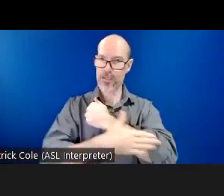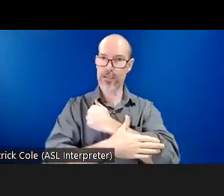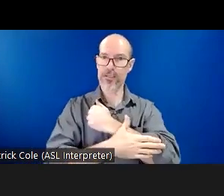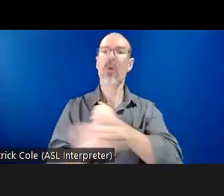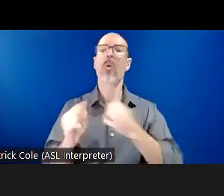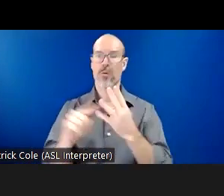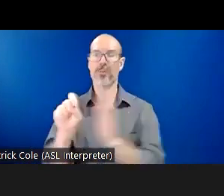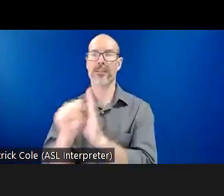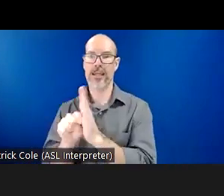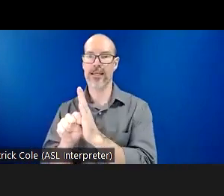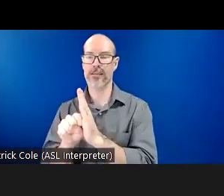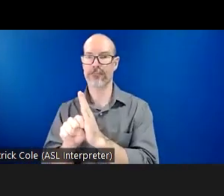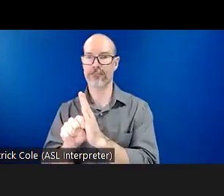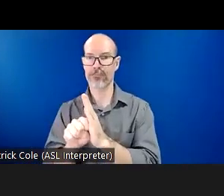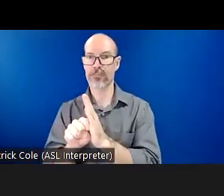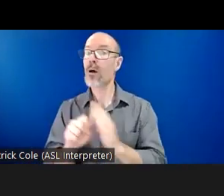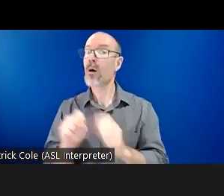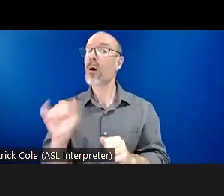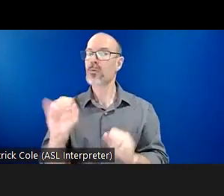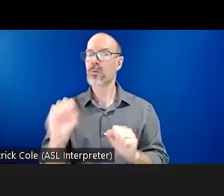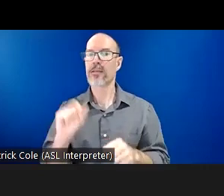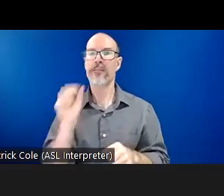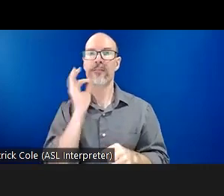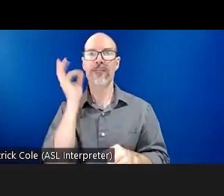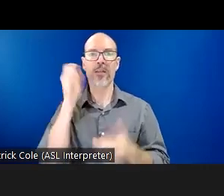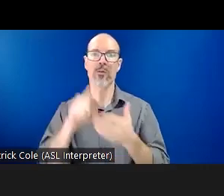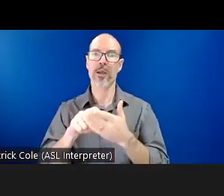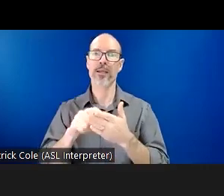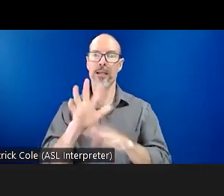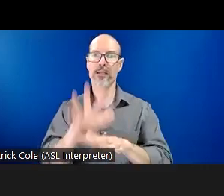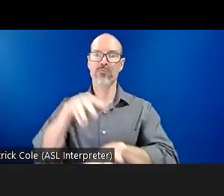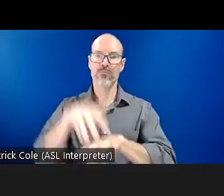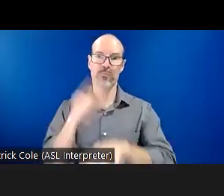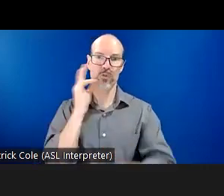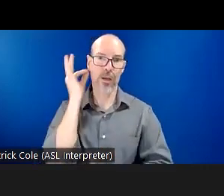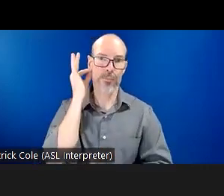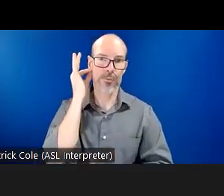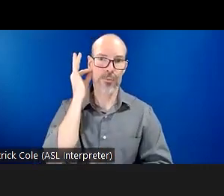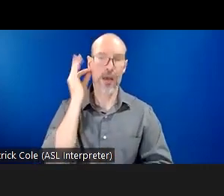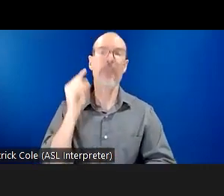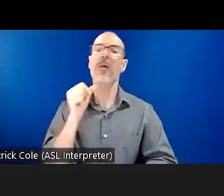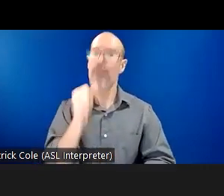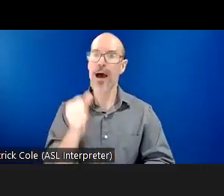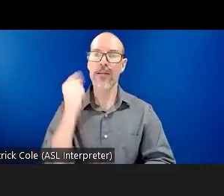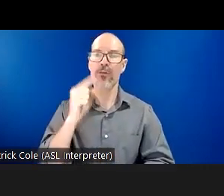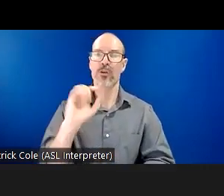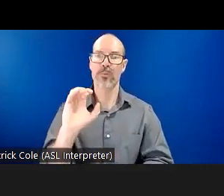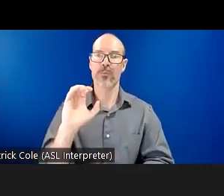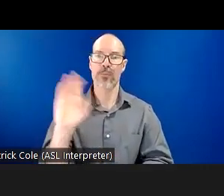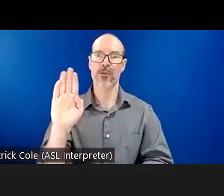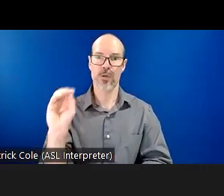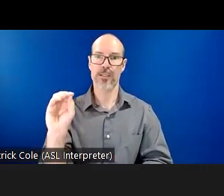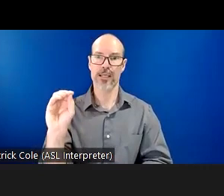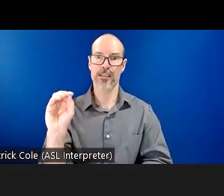recognized tribes as well. There is not a carve out for community-based organizations. But Jen, that's a really